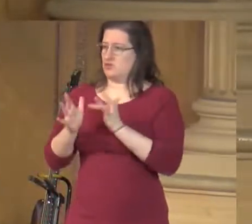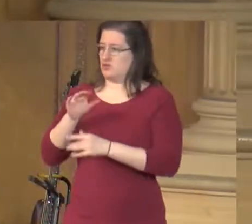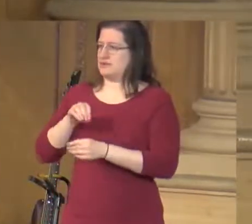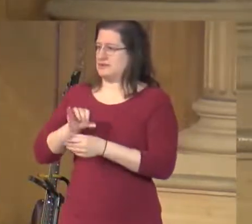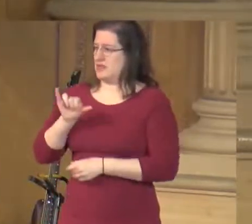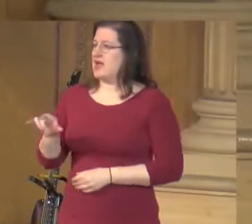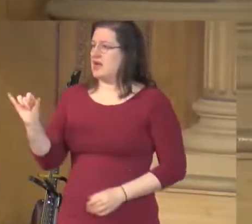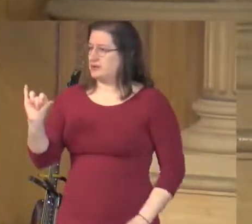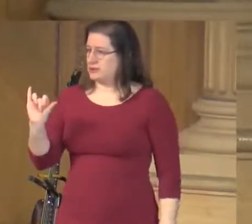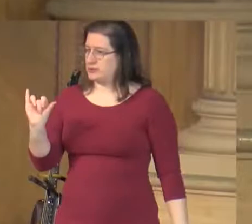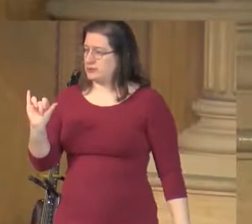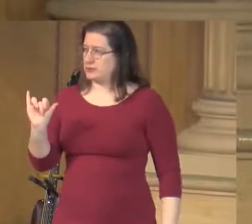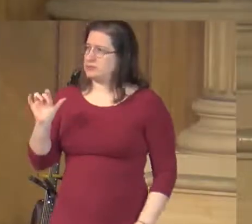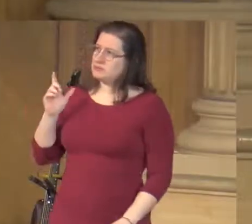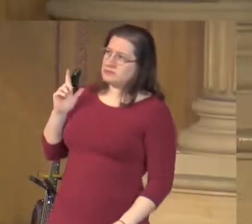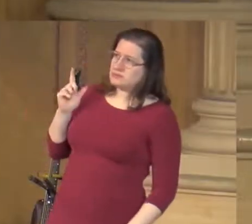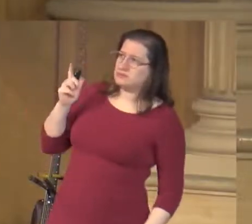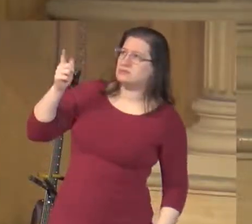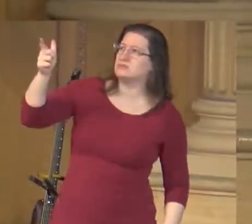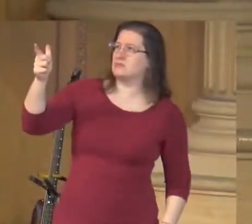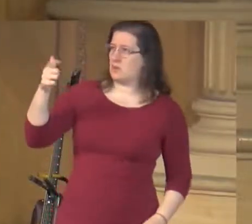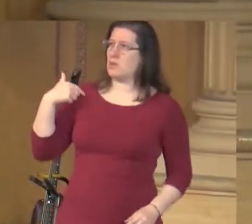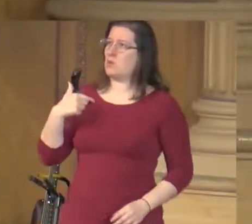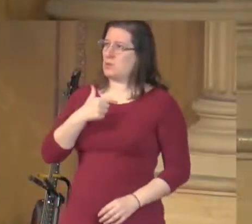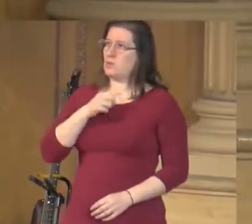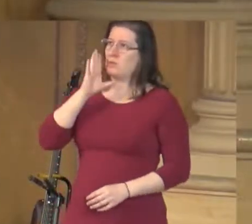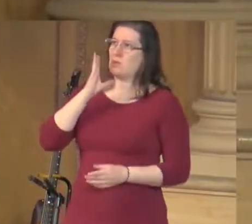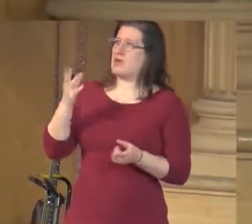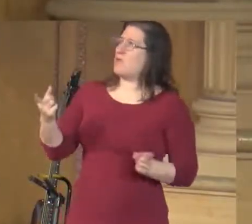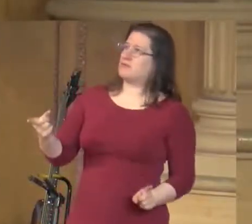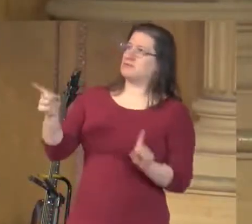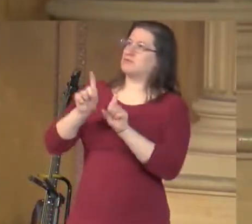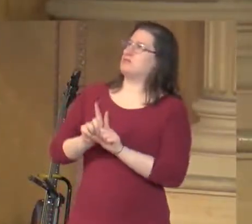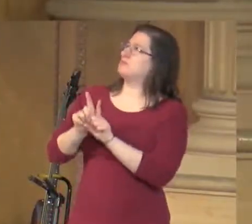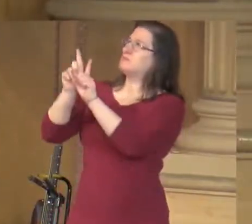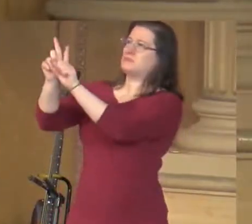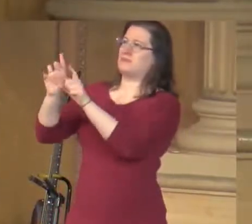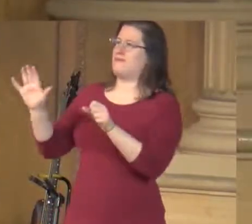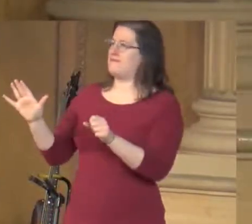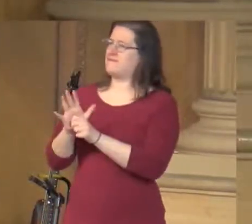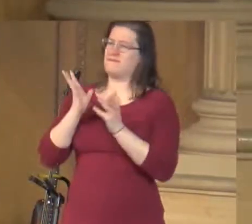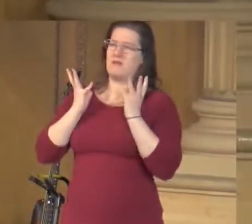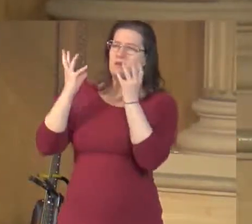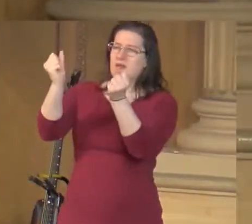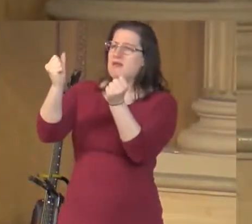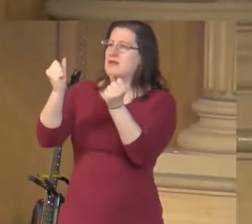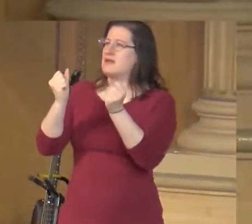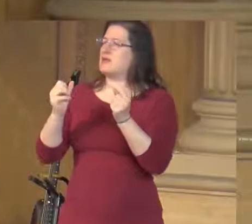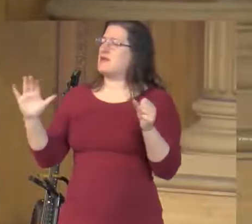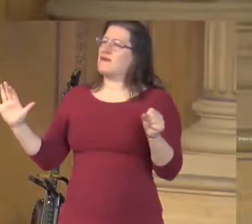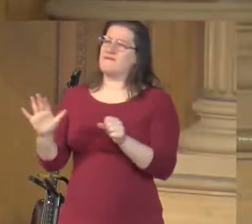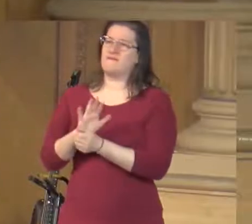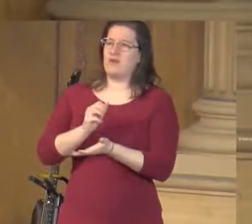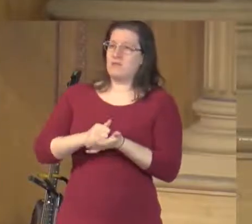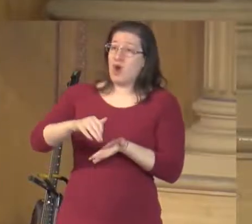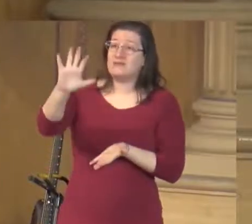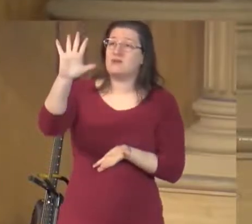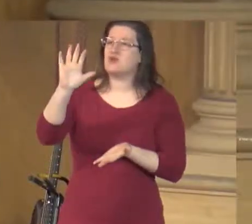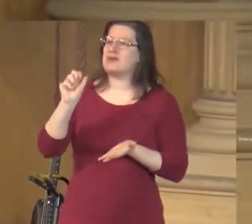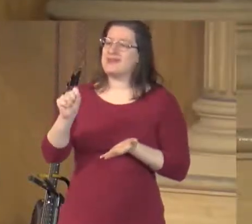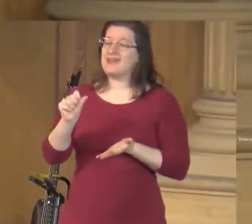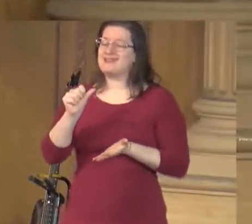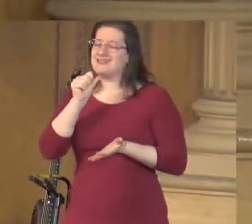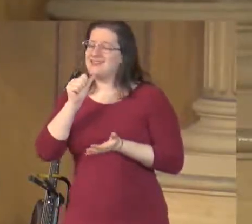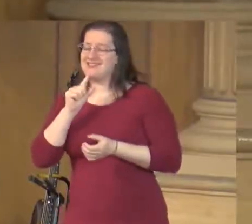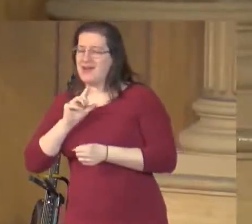The end game for all Christians is to be in his presence with total healing, total health, total wealth, total prosperity. But those things just aren't